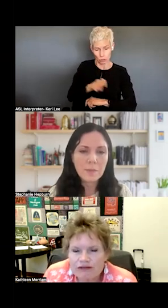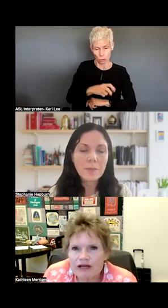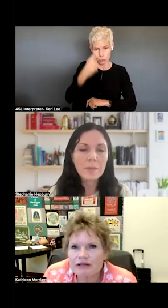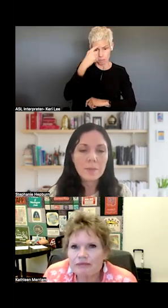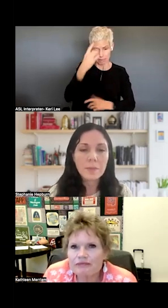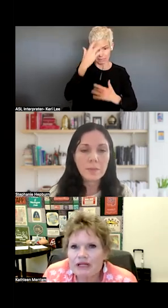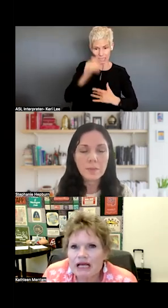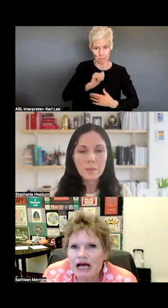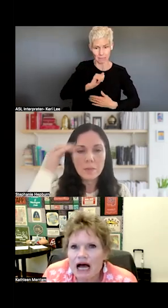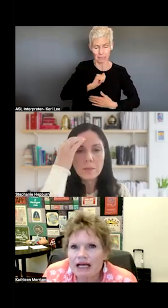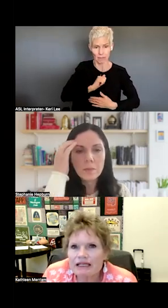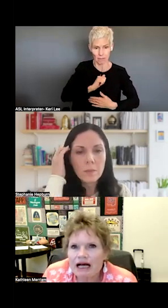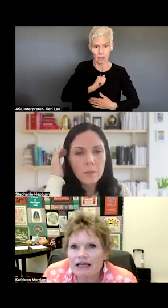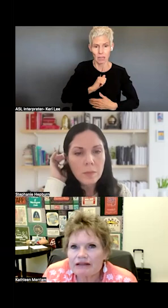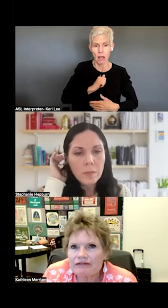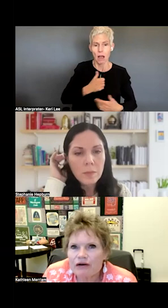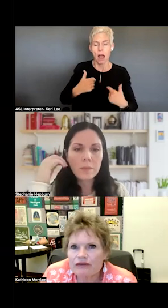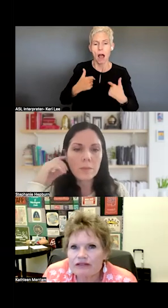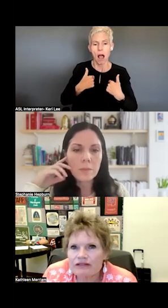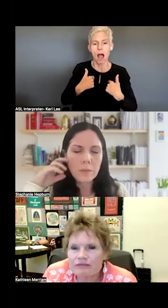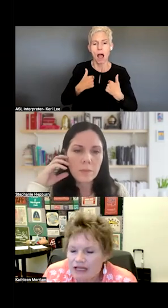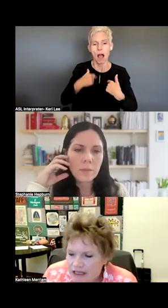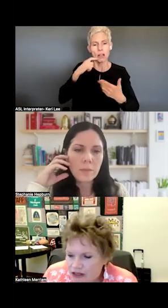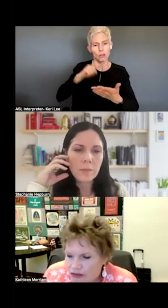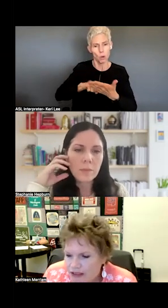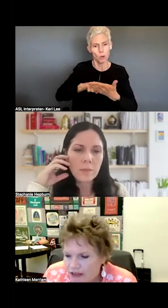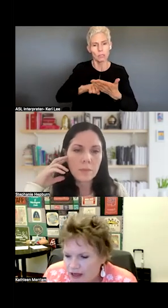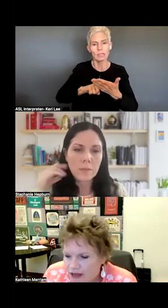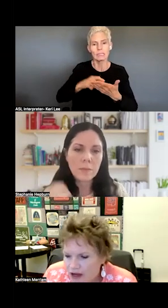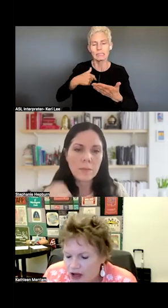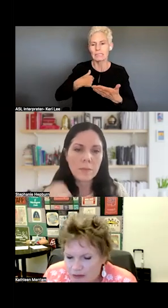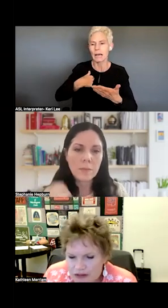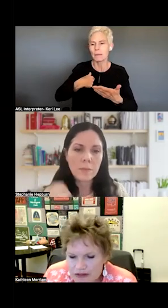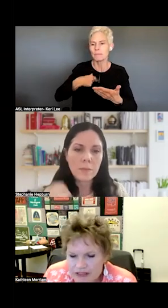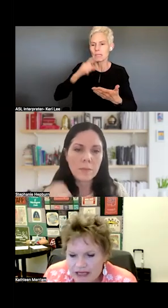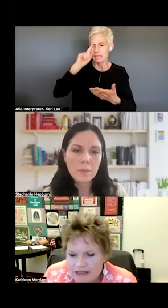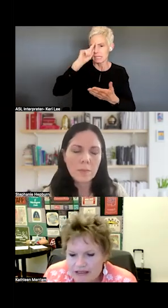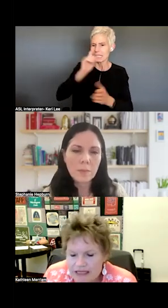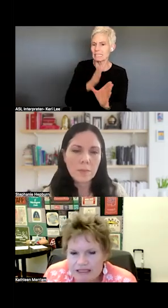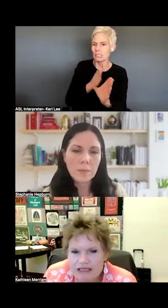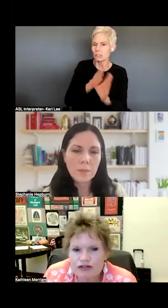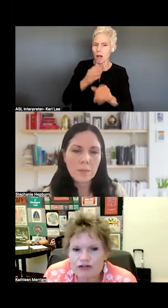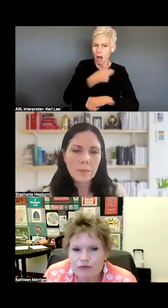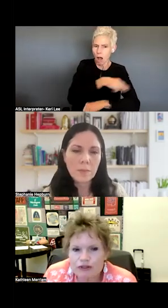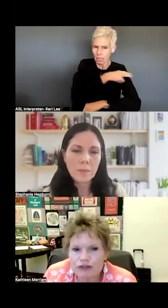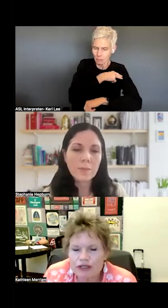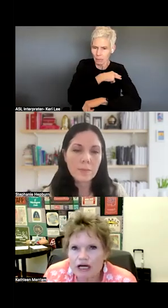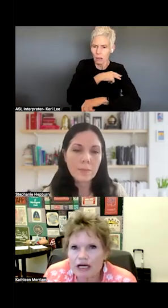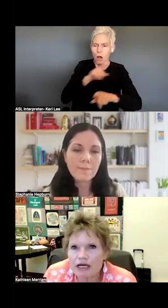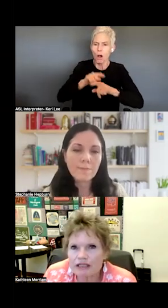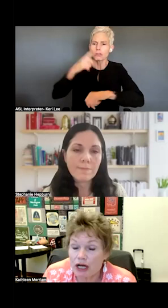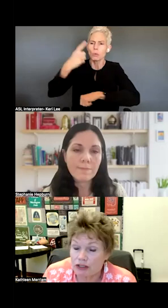myself, I found that some psychiatric hospitals and day centers